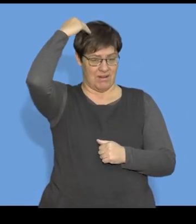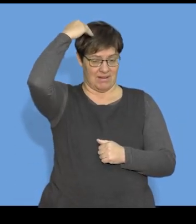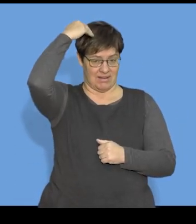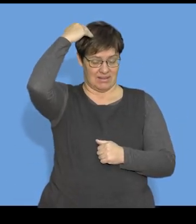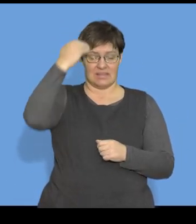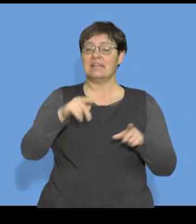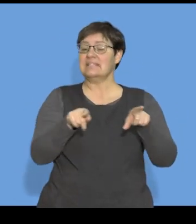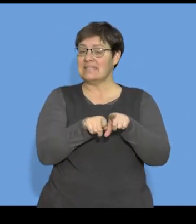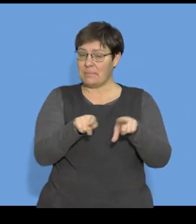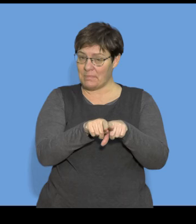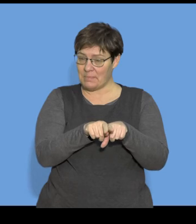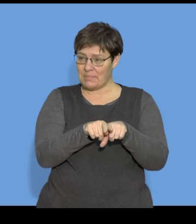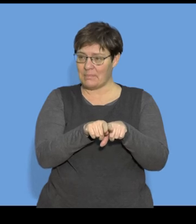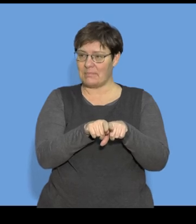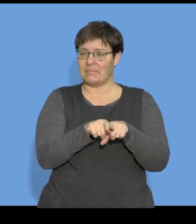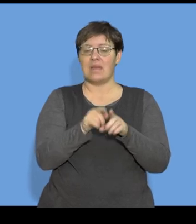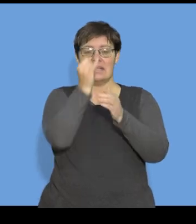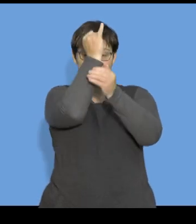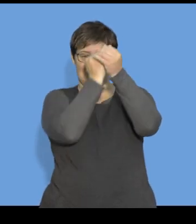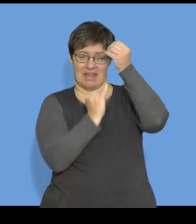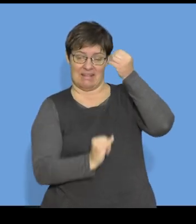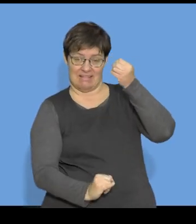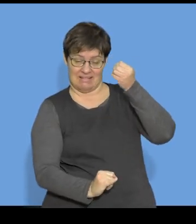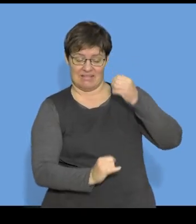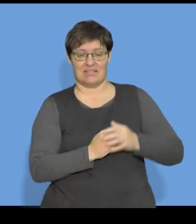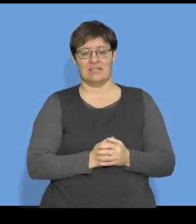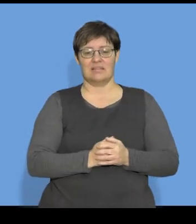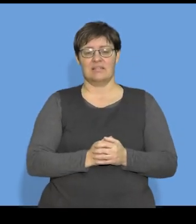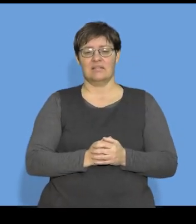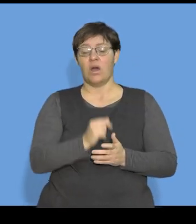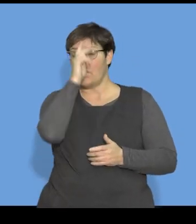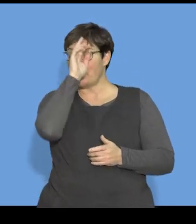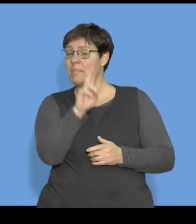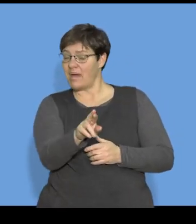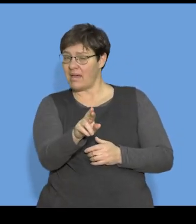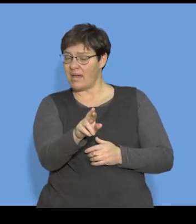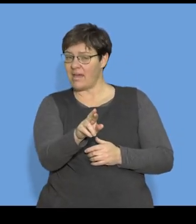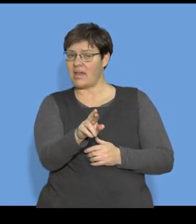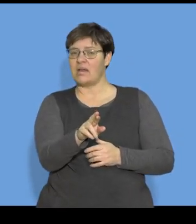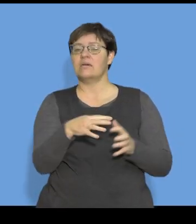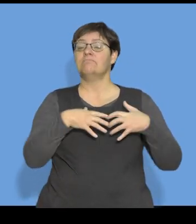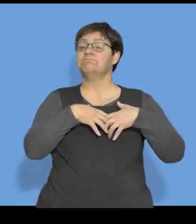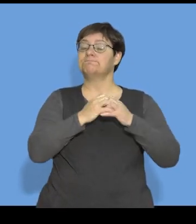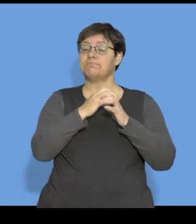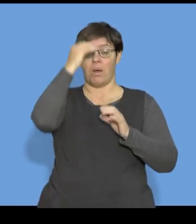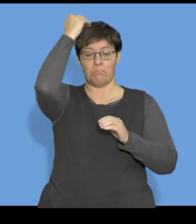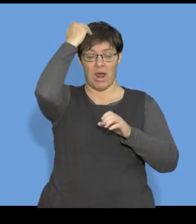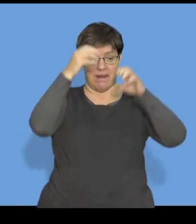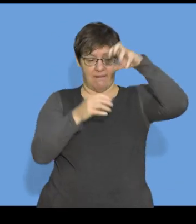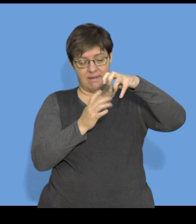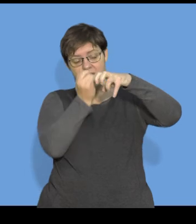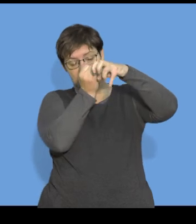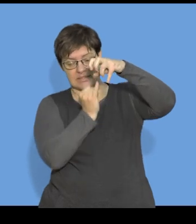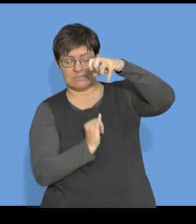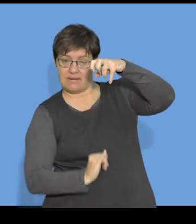and the spinal cord. Remember, I say it is formed by the brain and the